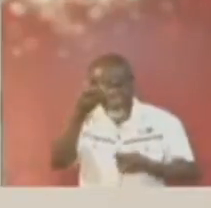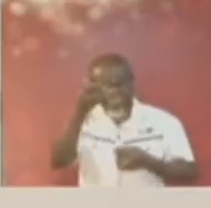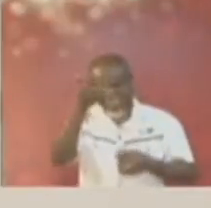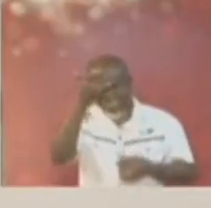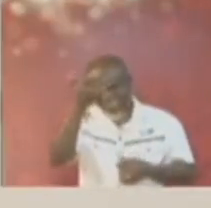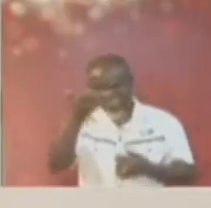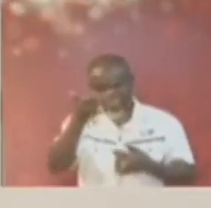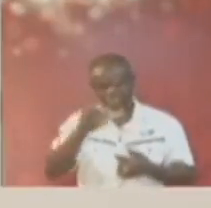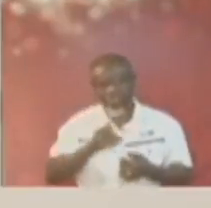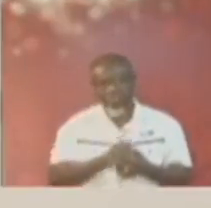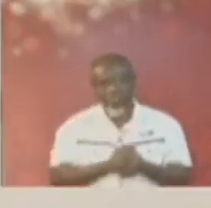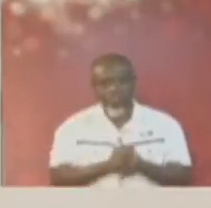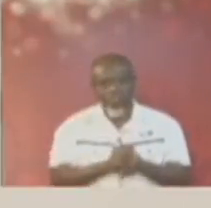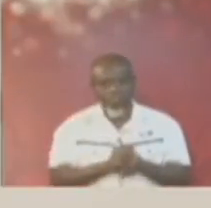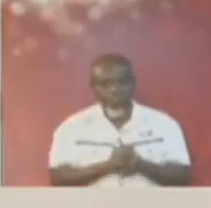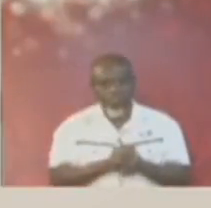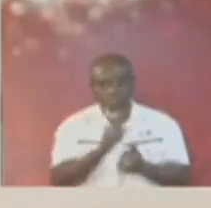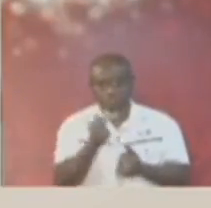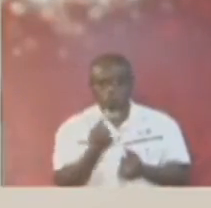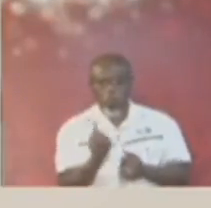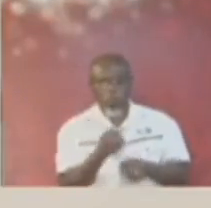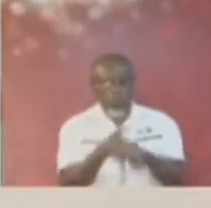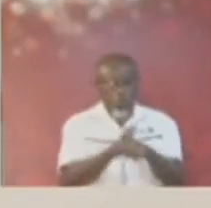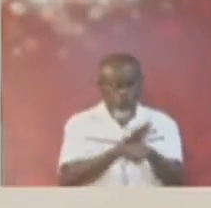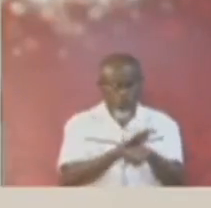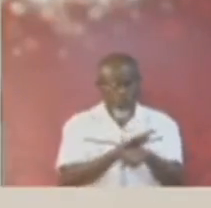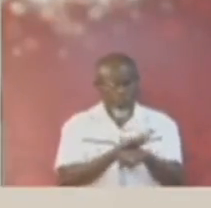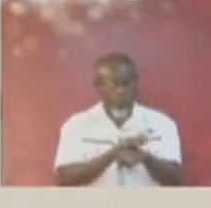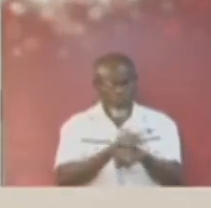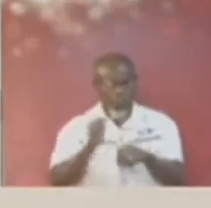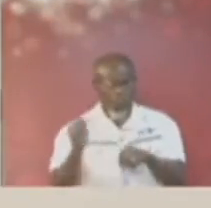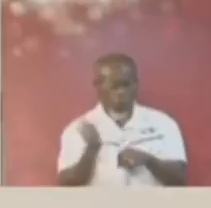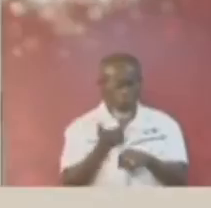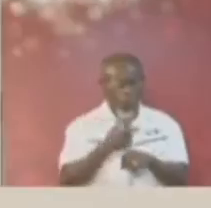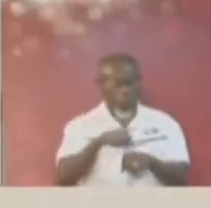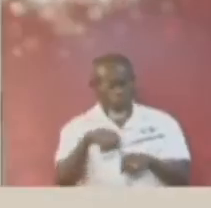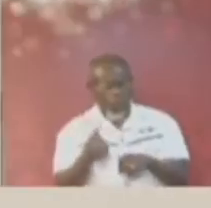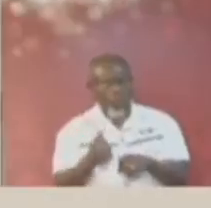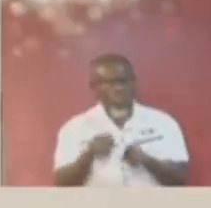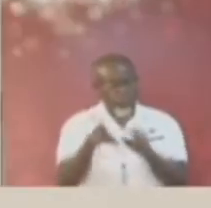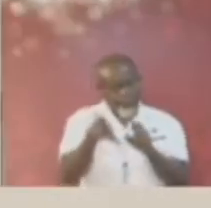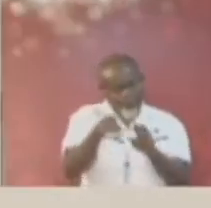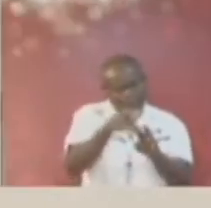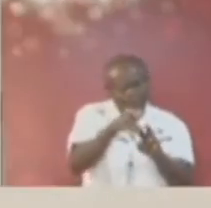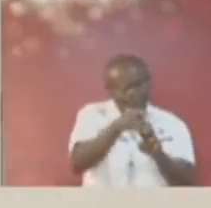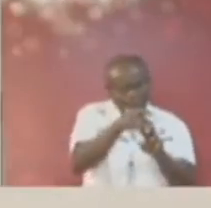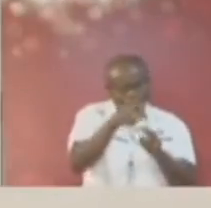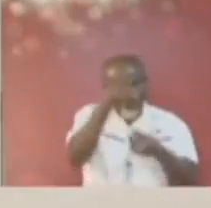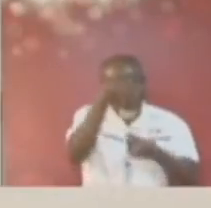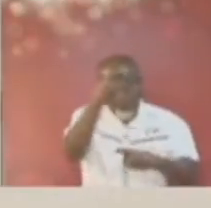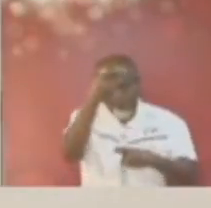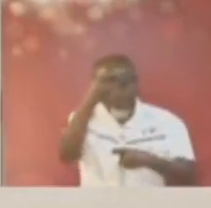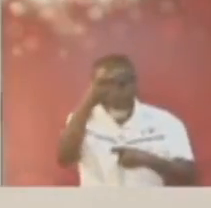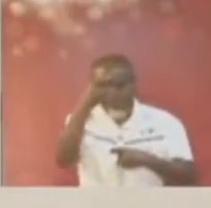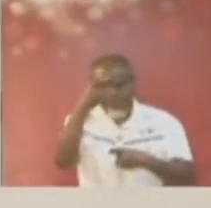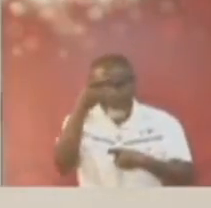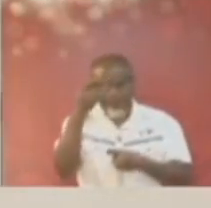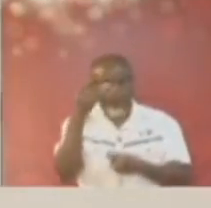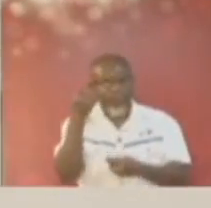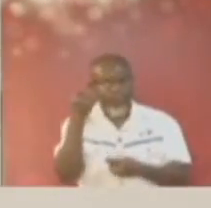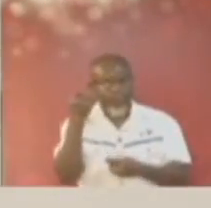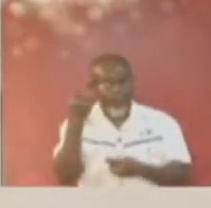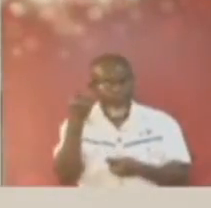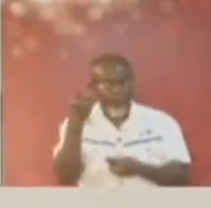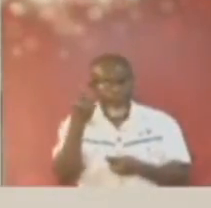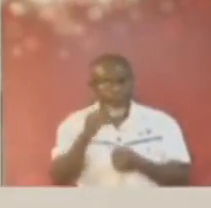any additional risk to the population at this point in time. If information becomes